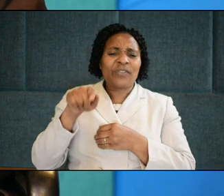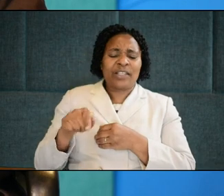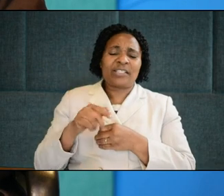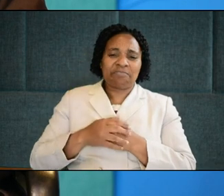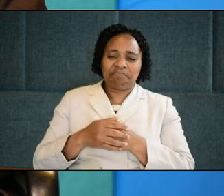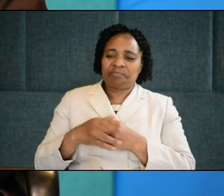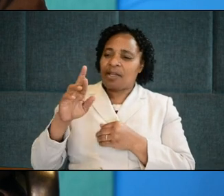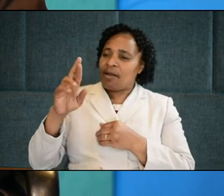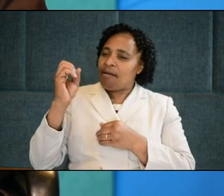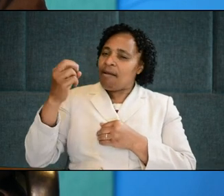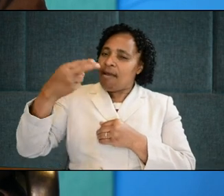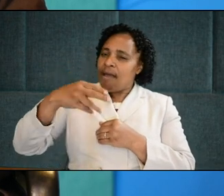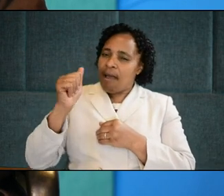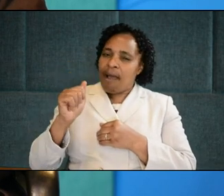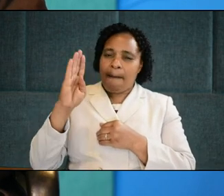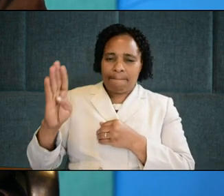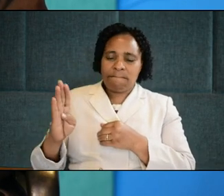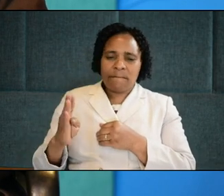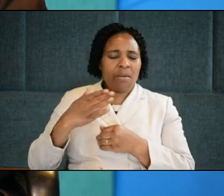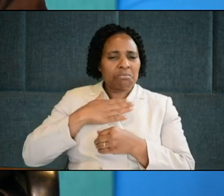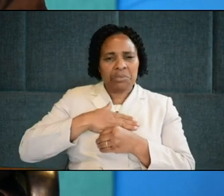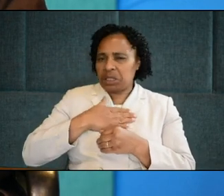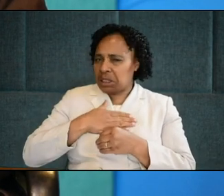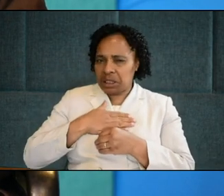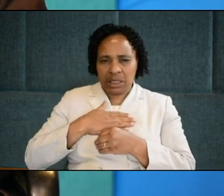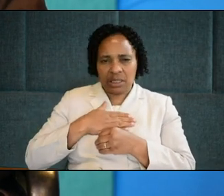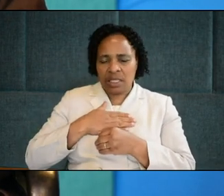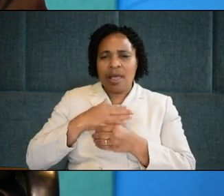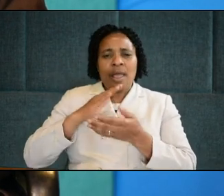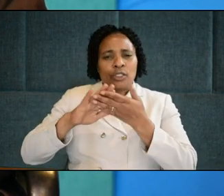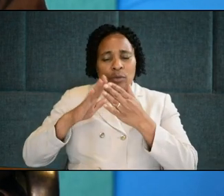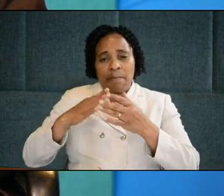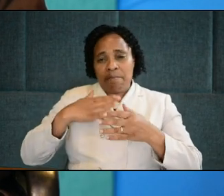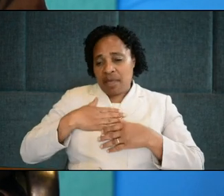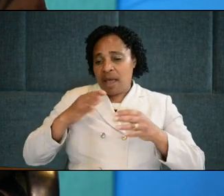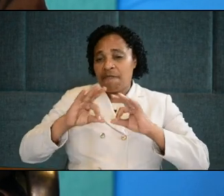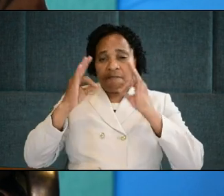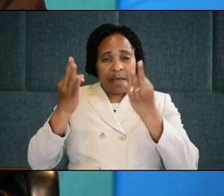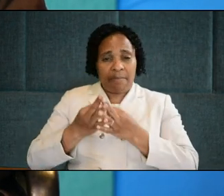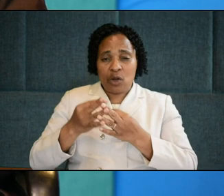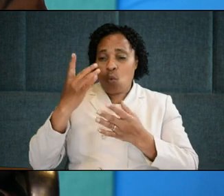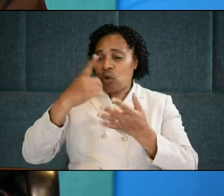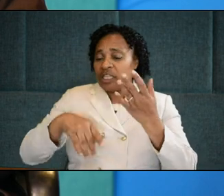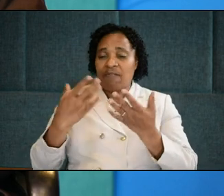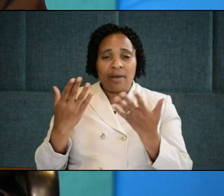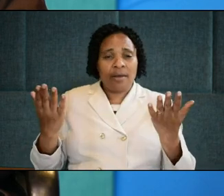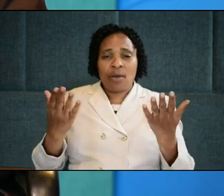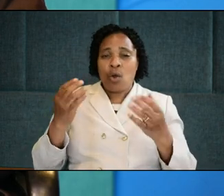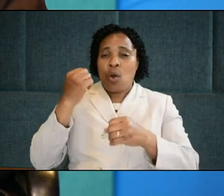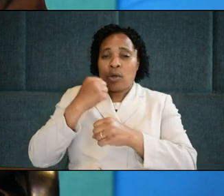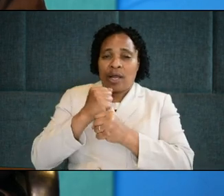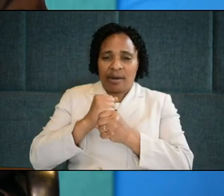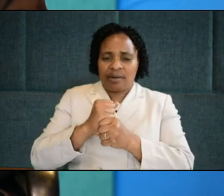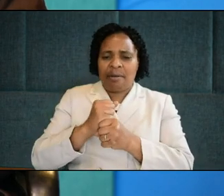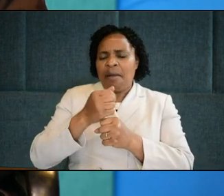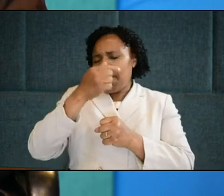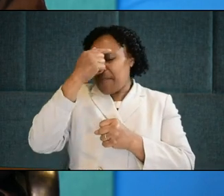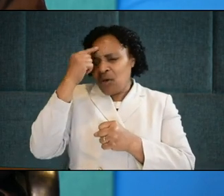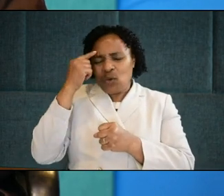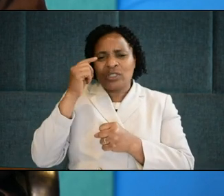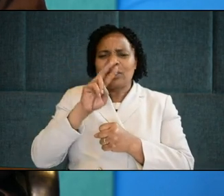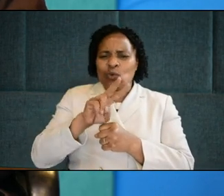Rahab told them, spare me and my family when you come for this deed that I've done. And the two men said, because you have